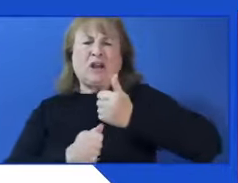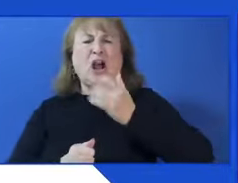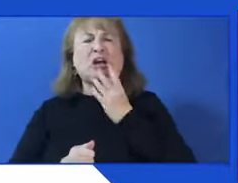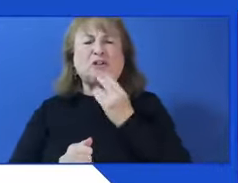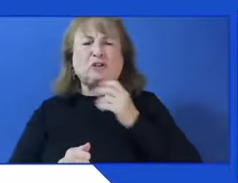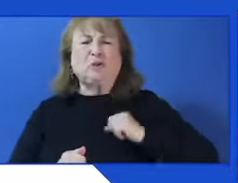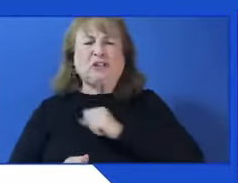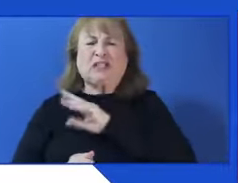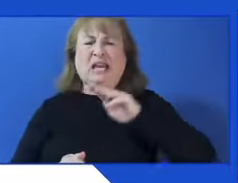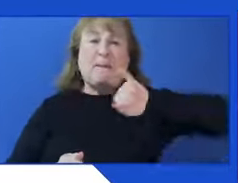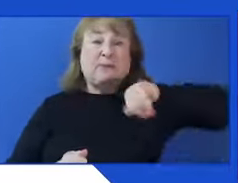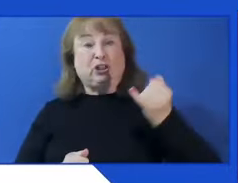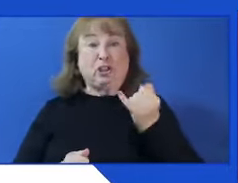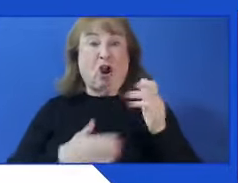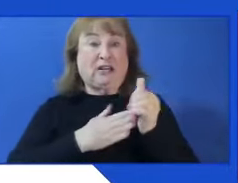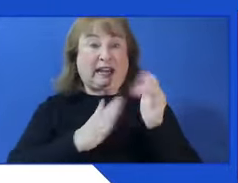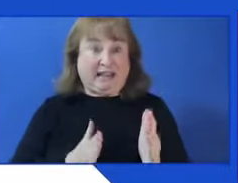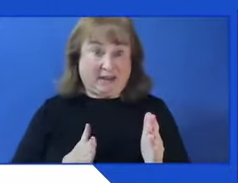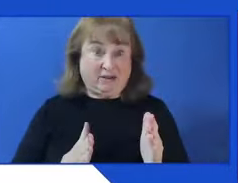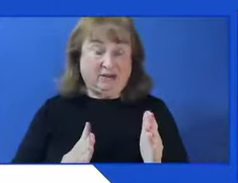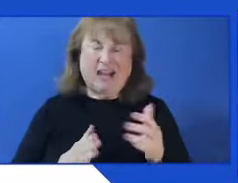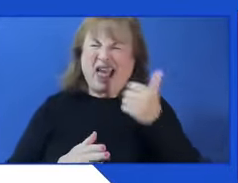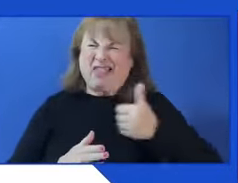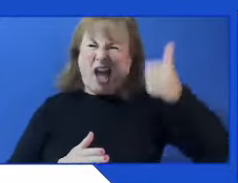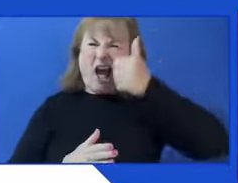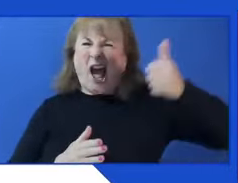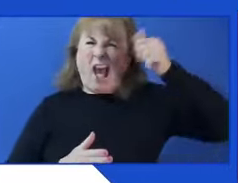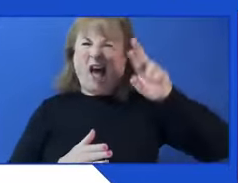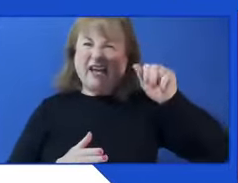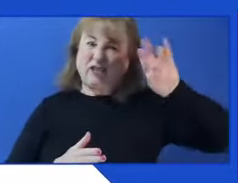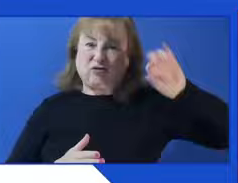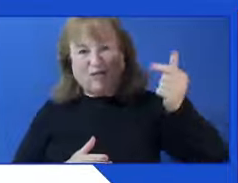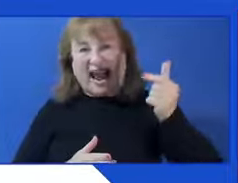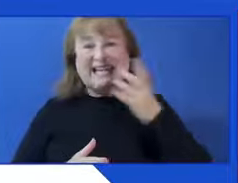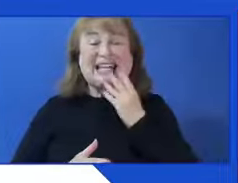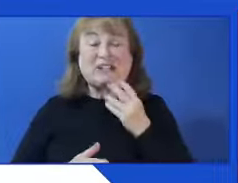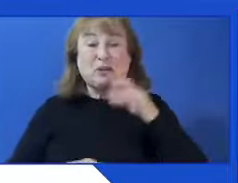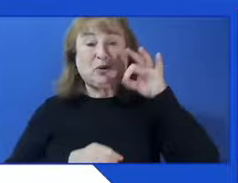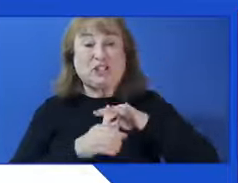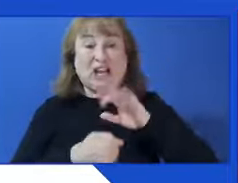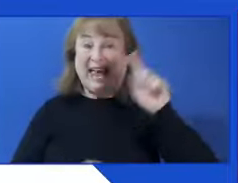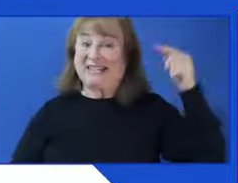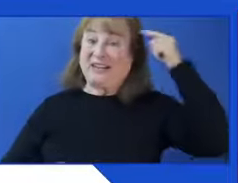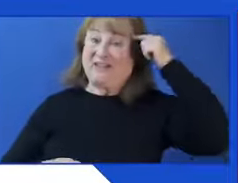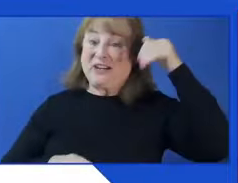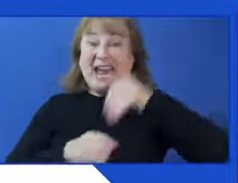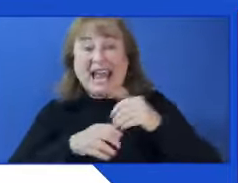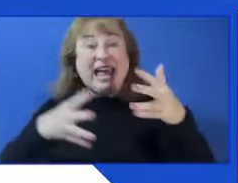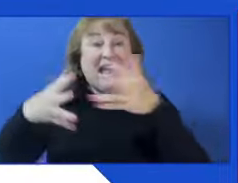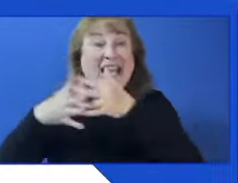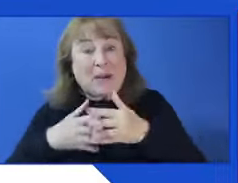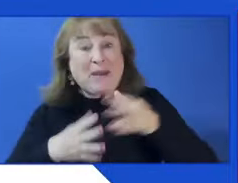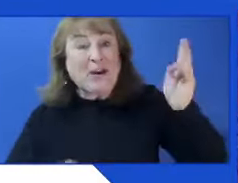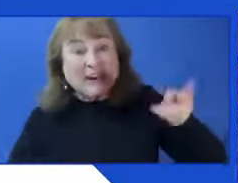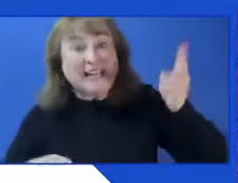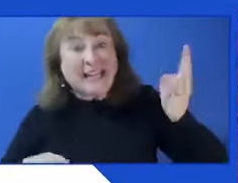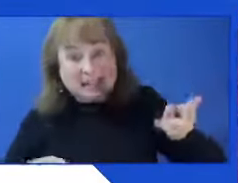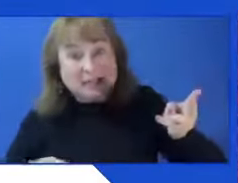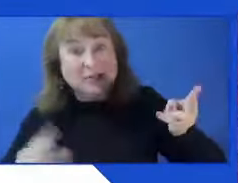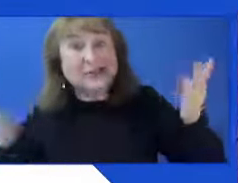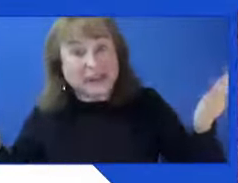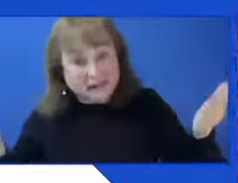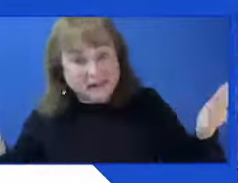Majority Leader, in fact, the highest ranking Jewish elected official in American history,